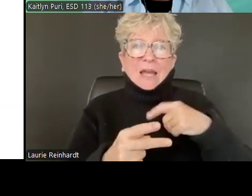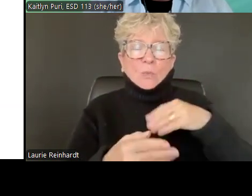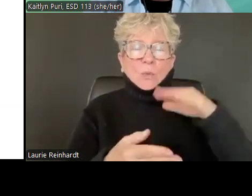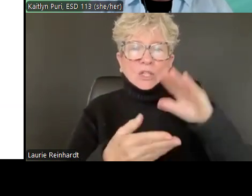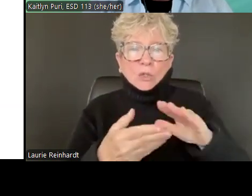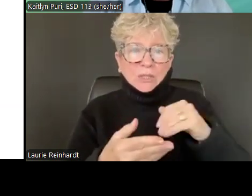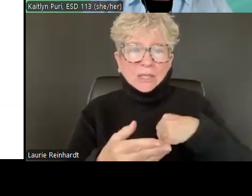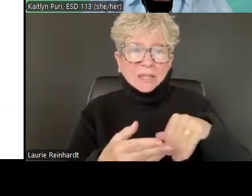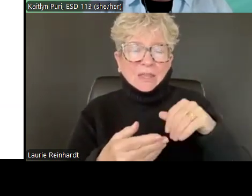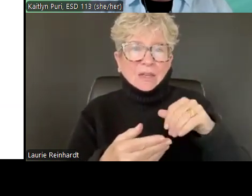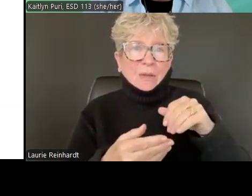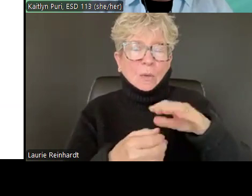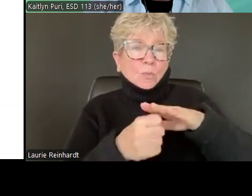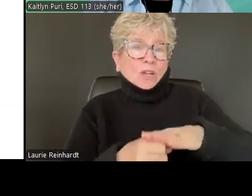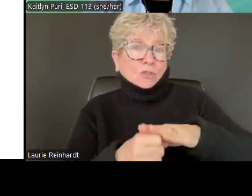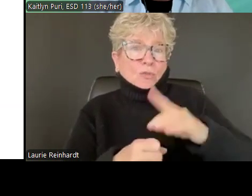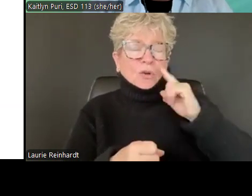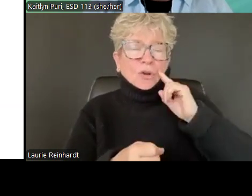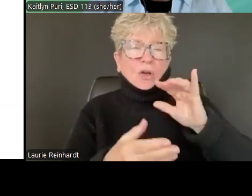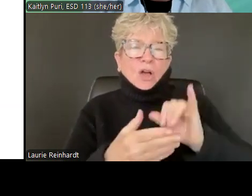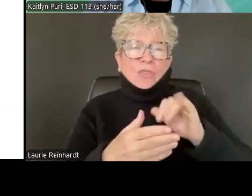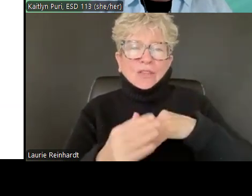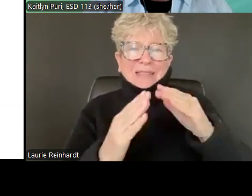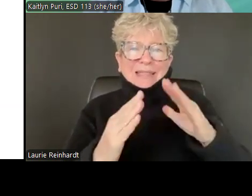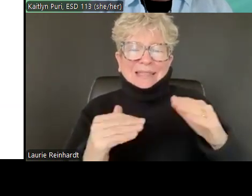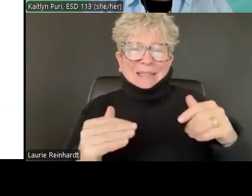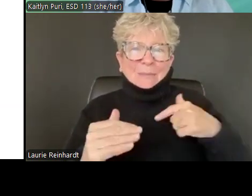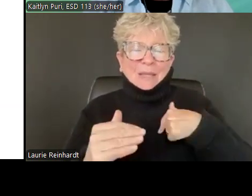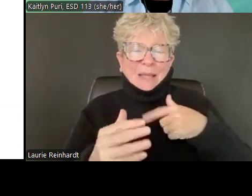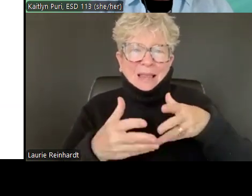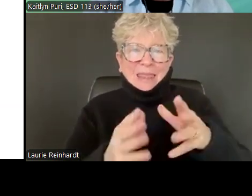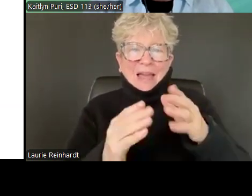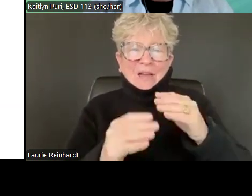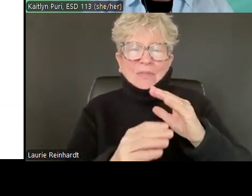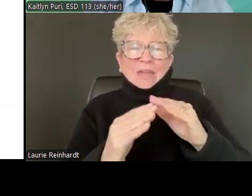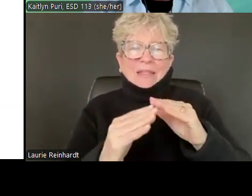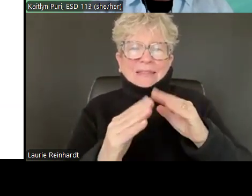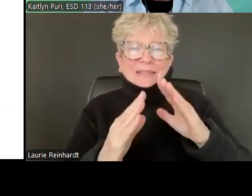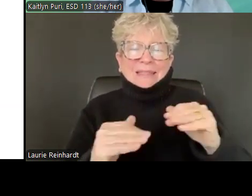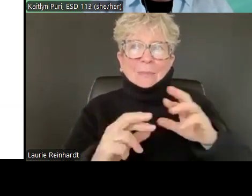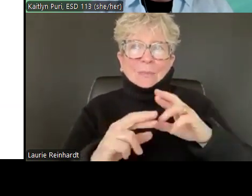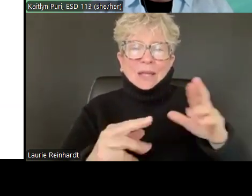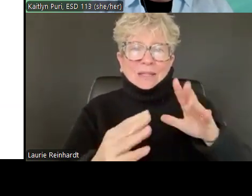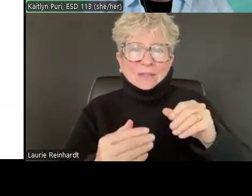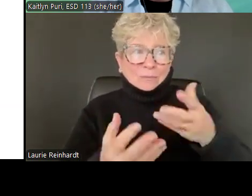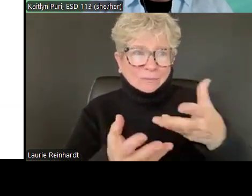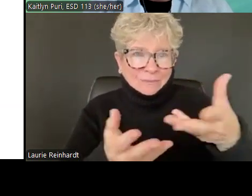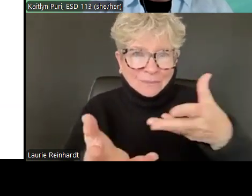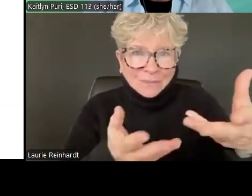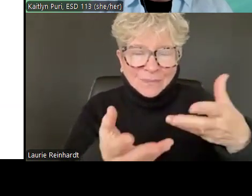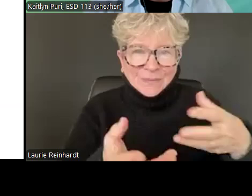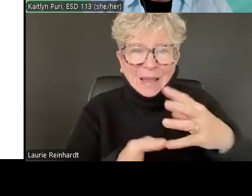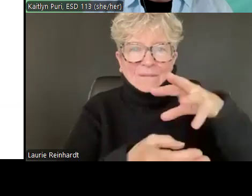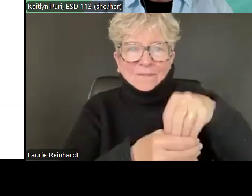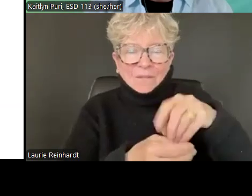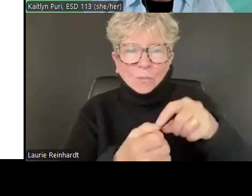overburdened systems and freeing those systems to be responsive to the students most in need of support.